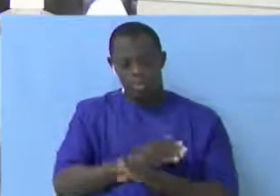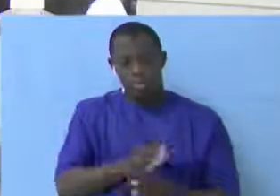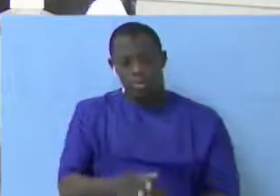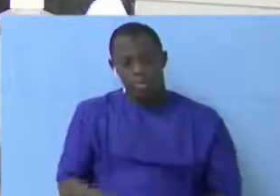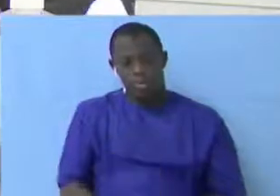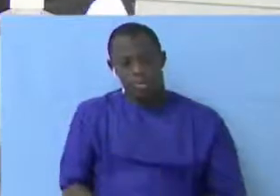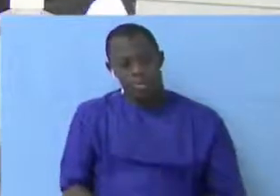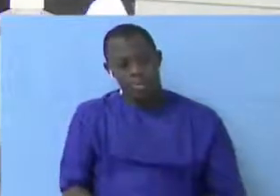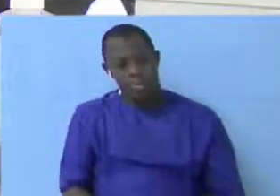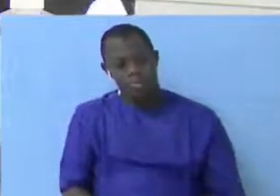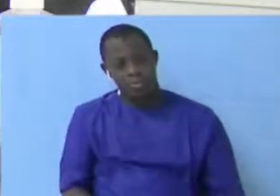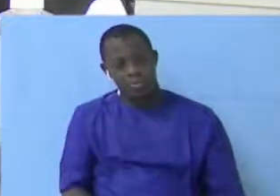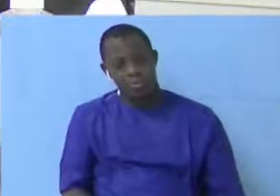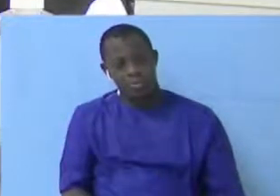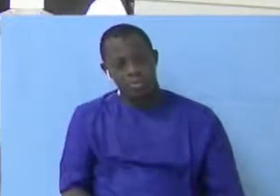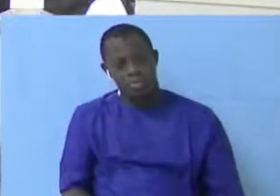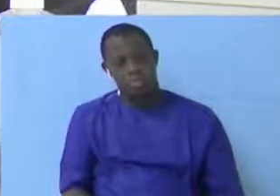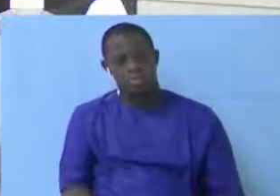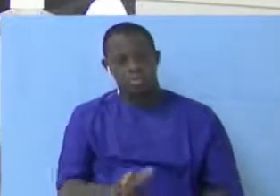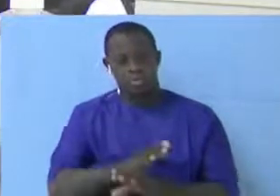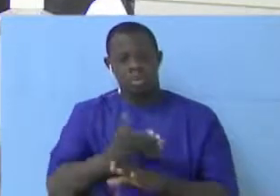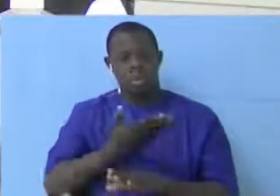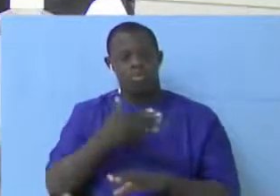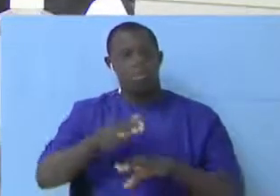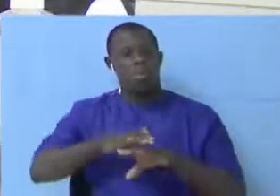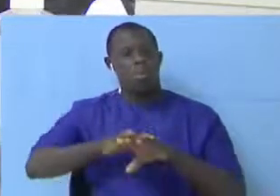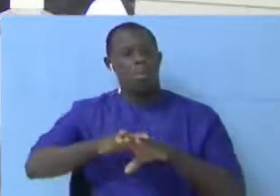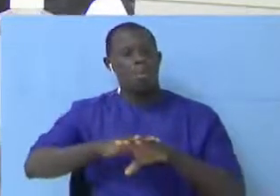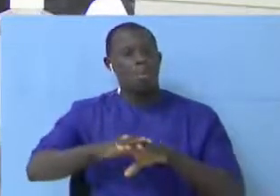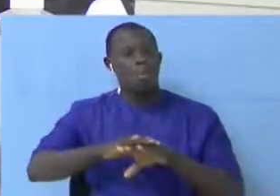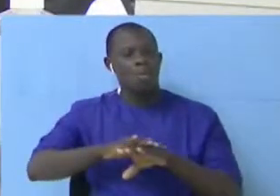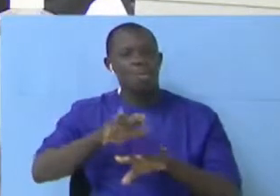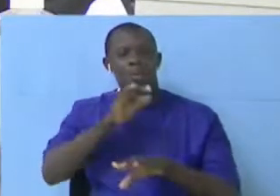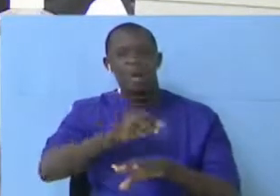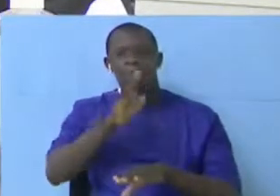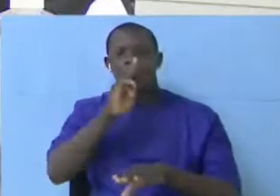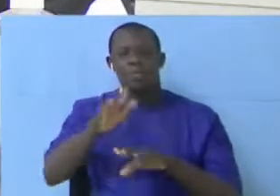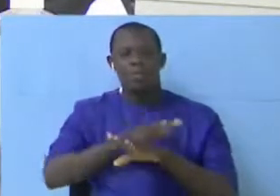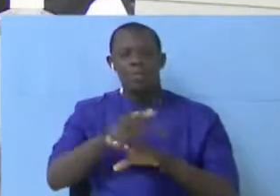Yeah, there was this white man who was killed in Kerseri.